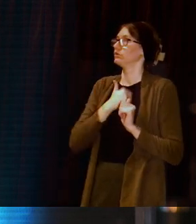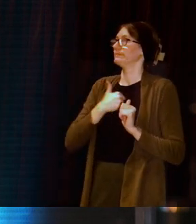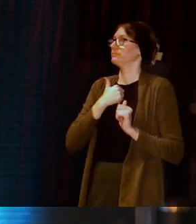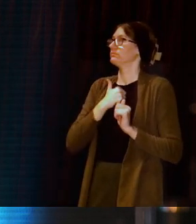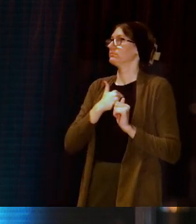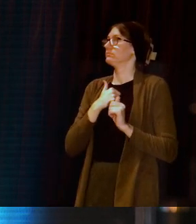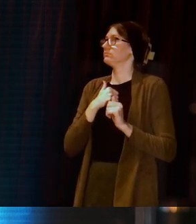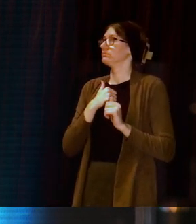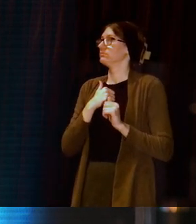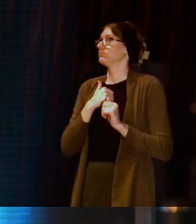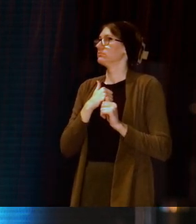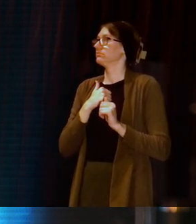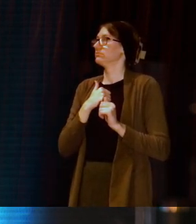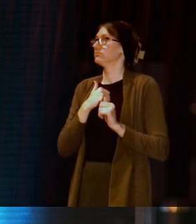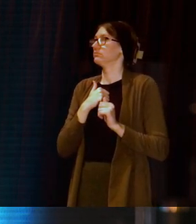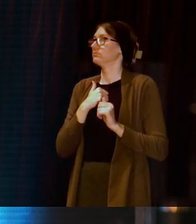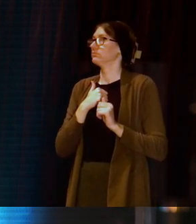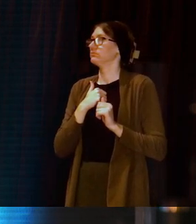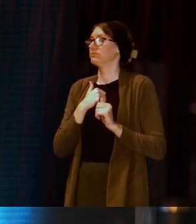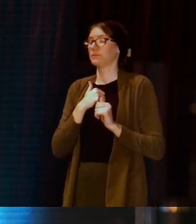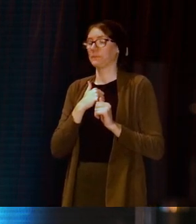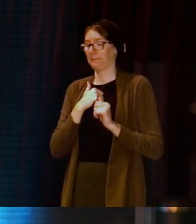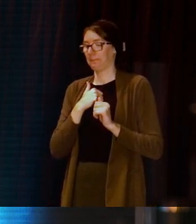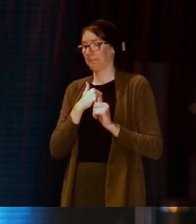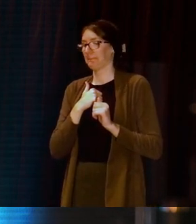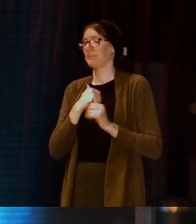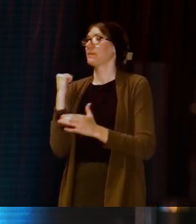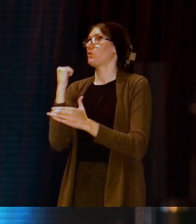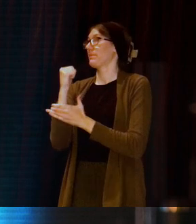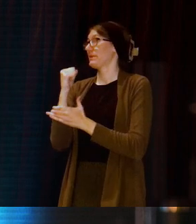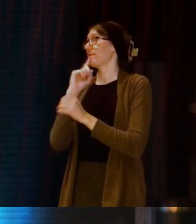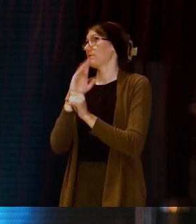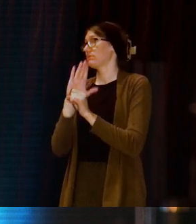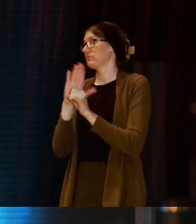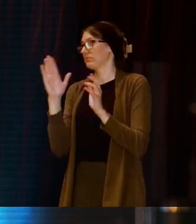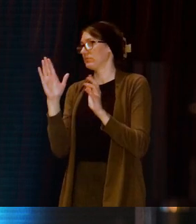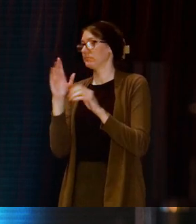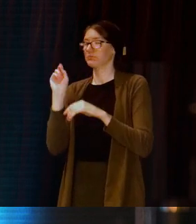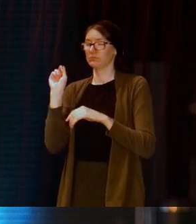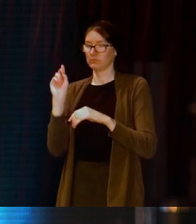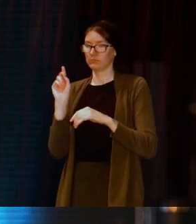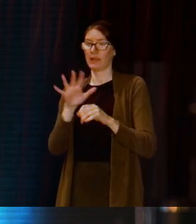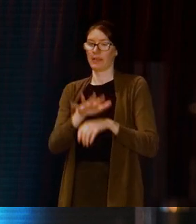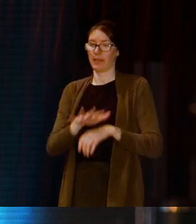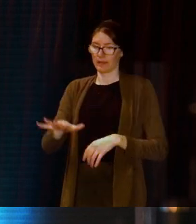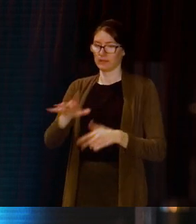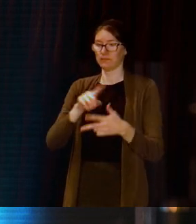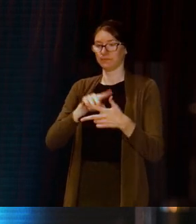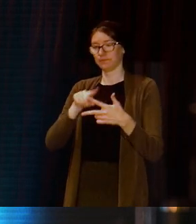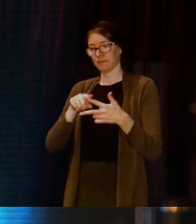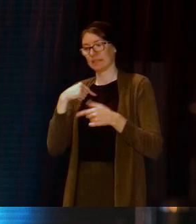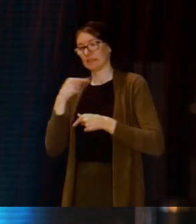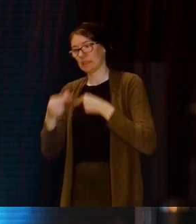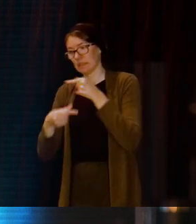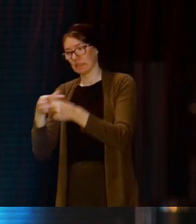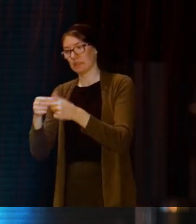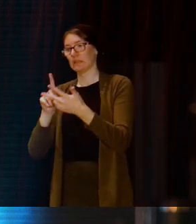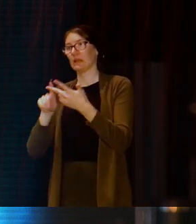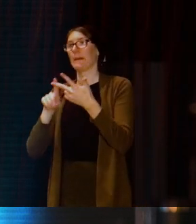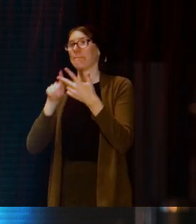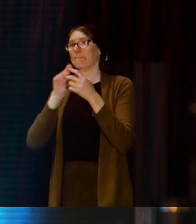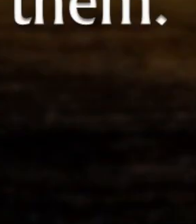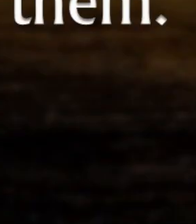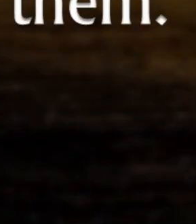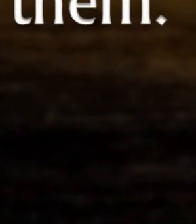Sorry, we got these points here regarding the Abrahamic covenant. Land, seed, and a blessing. All right,